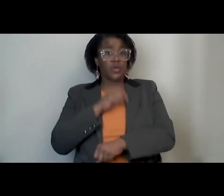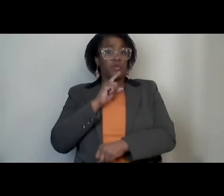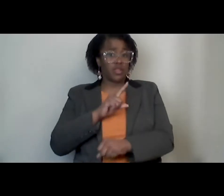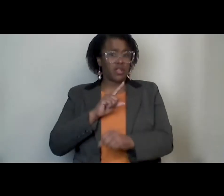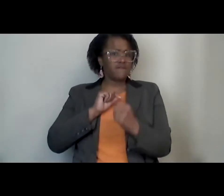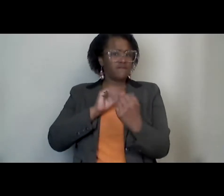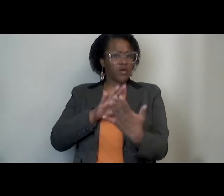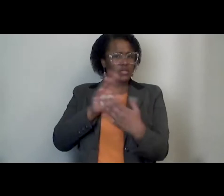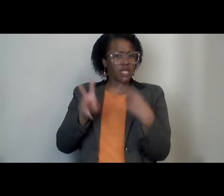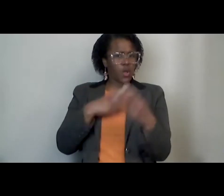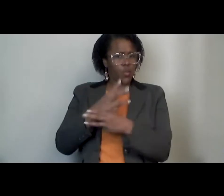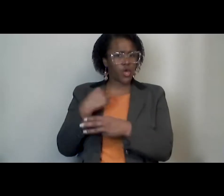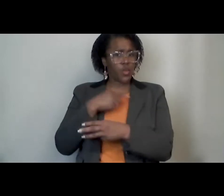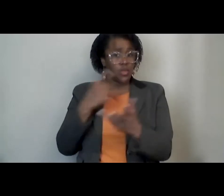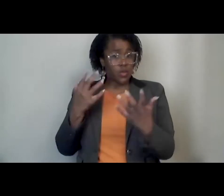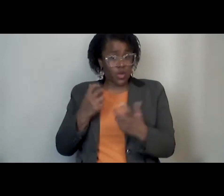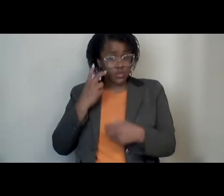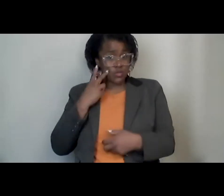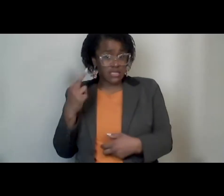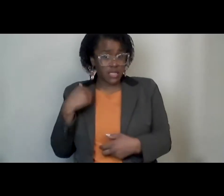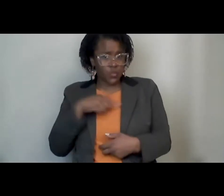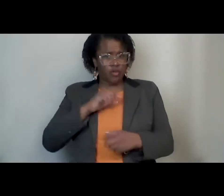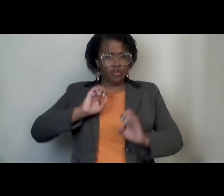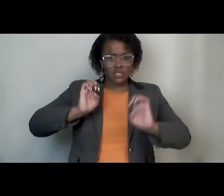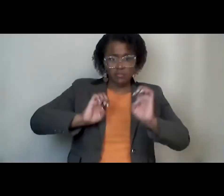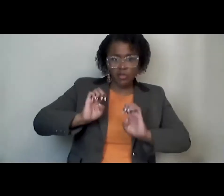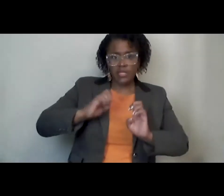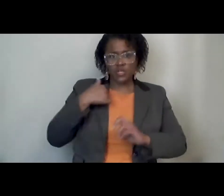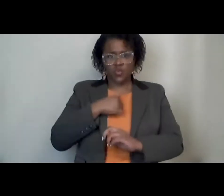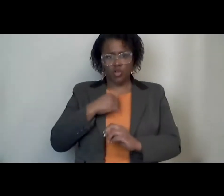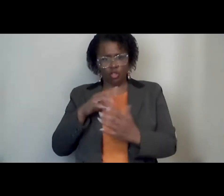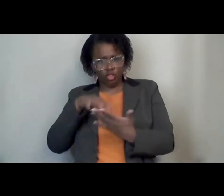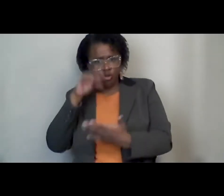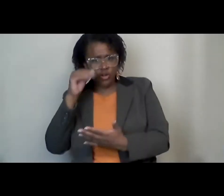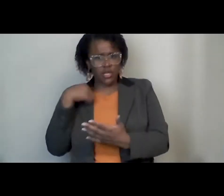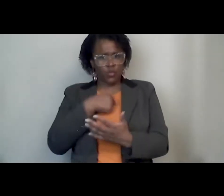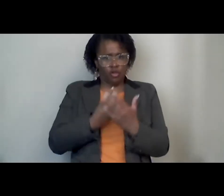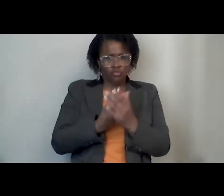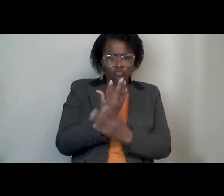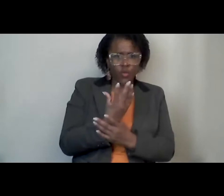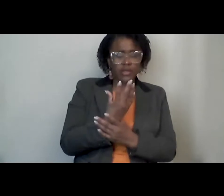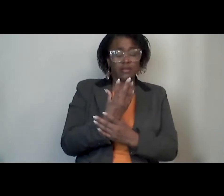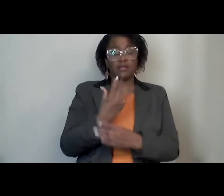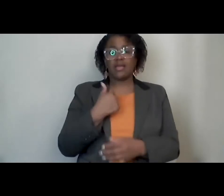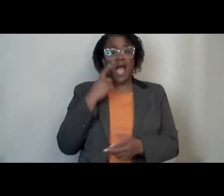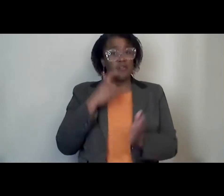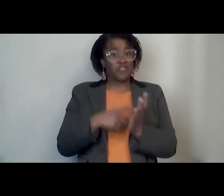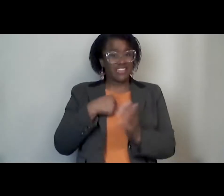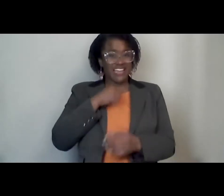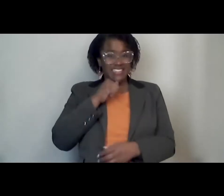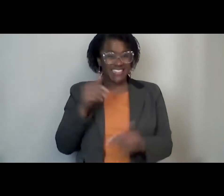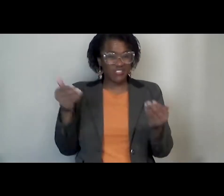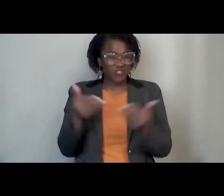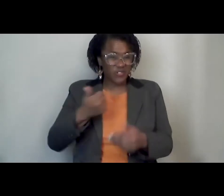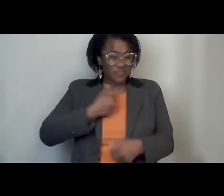to do that, we're experimenting and we're learning and we're growing. And I realized I did not introduce myself